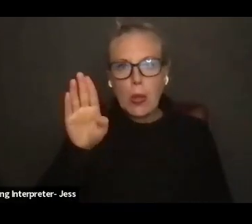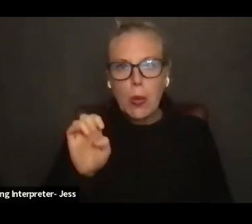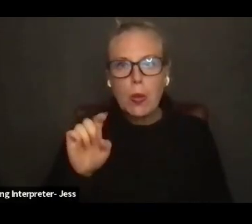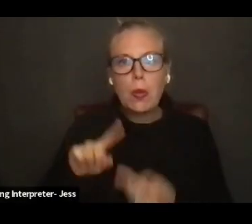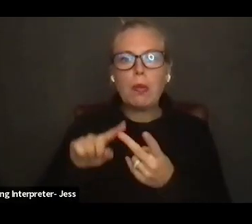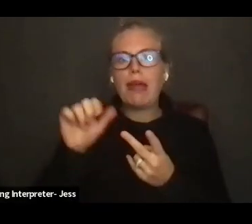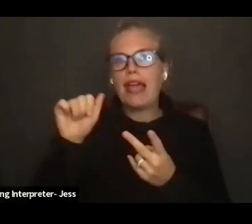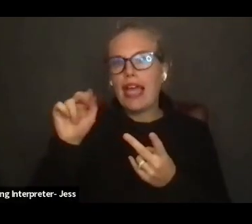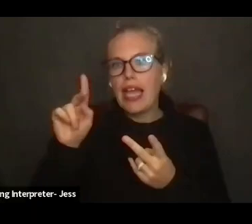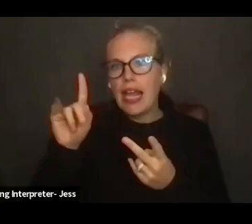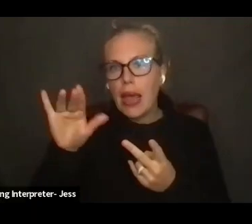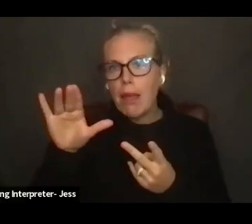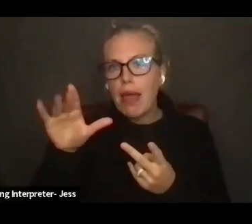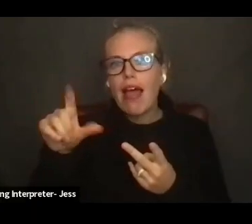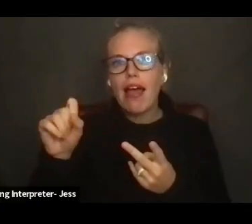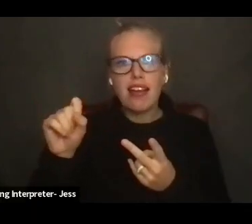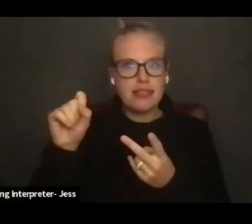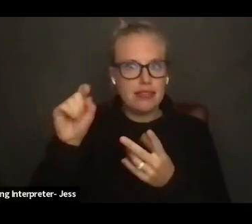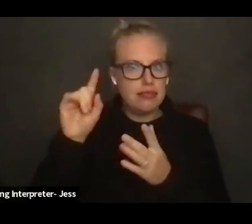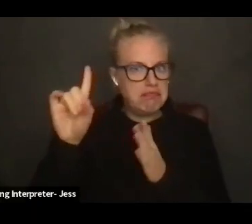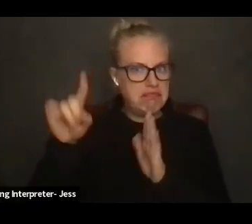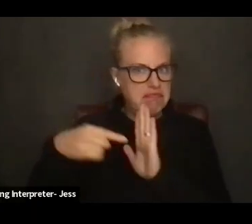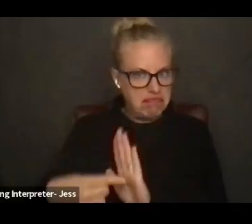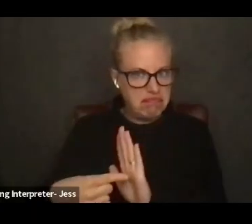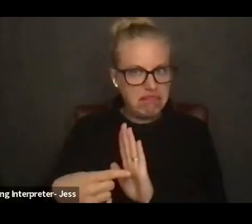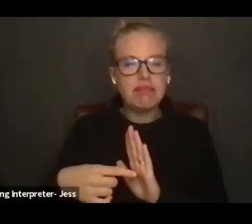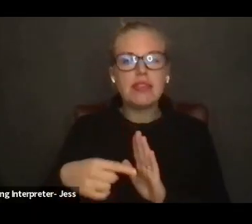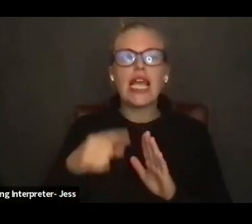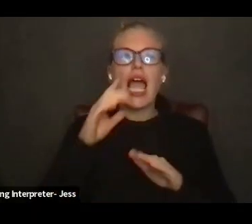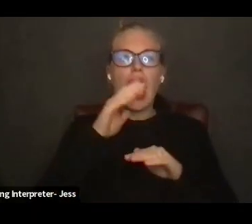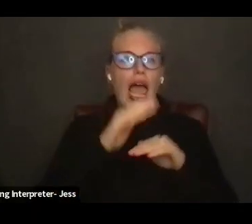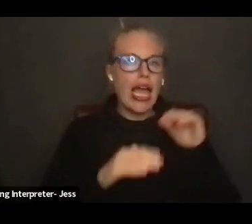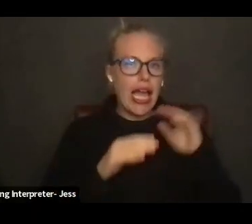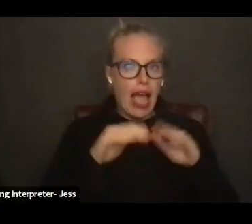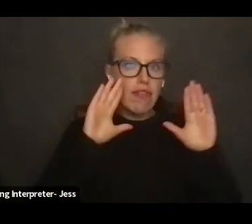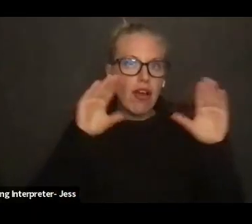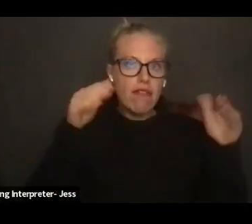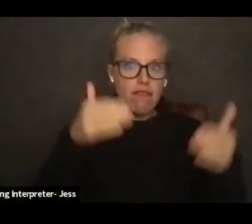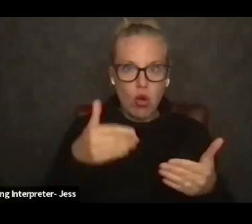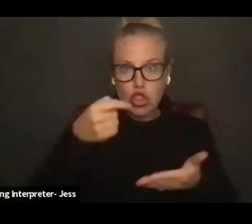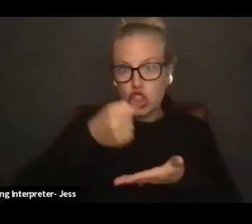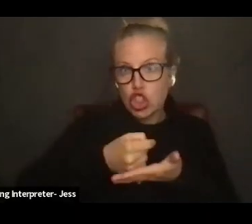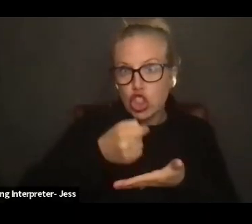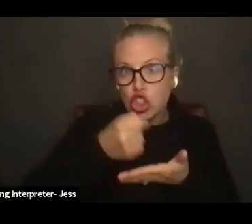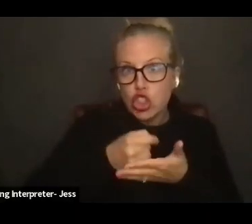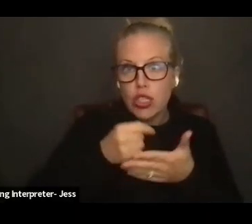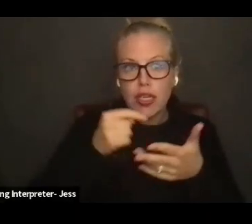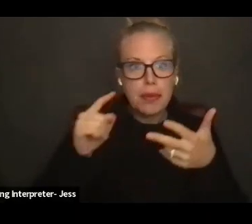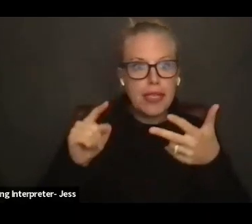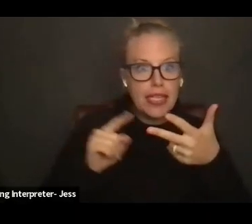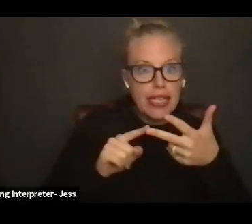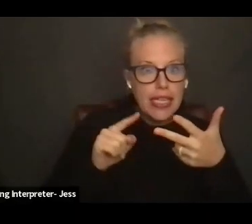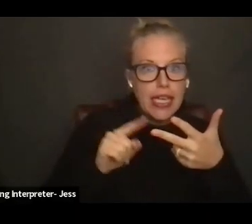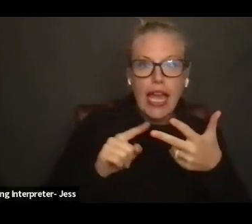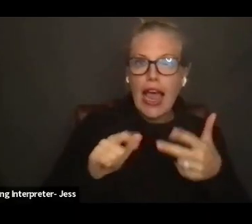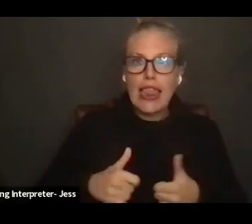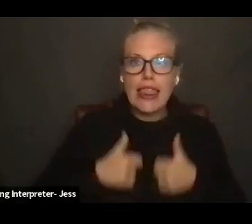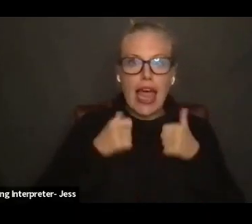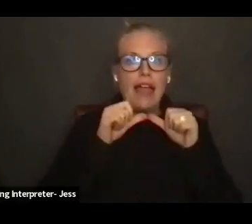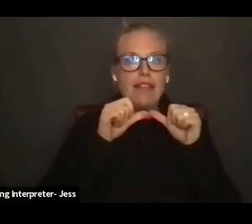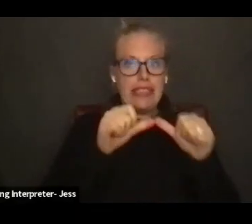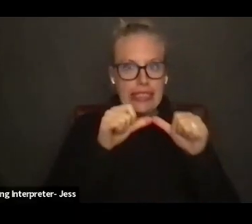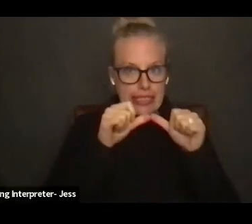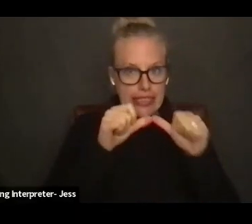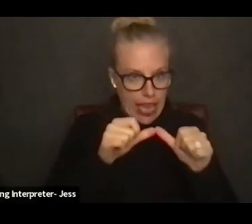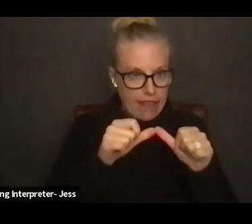antibiotics, those sorts of things. And then comfort focused only. That means they're not going to do life,